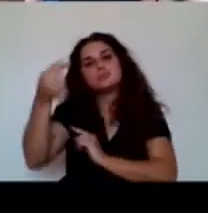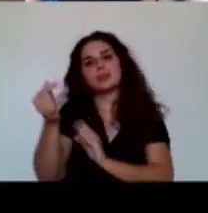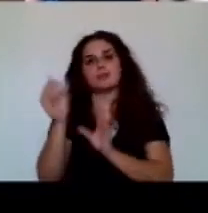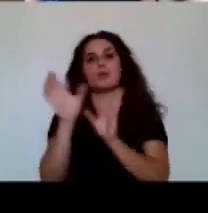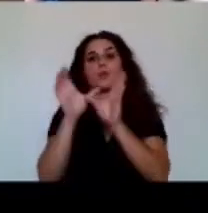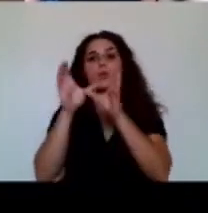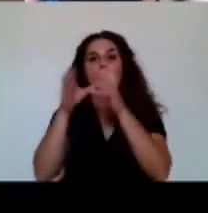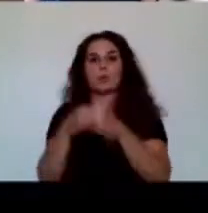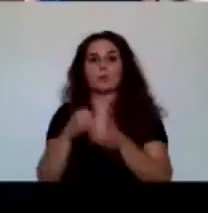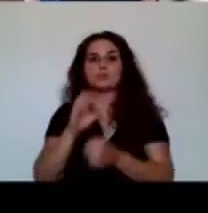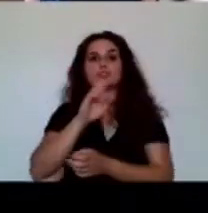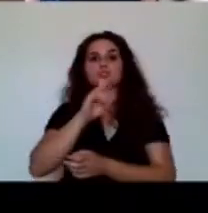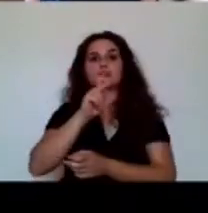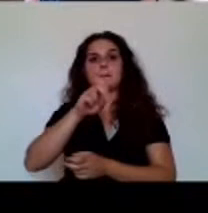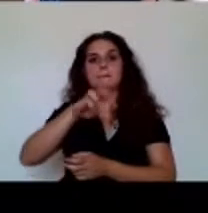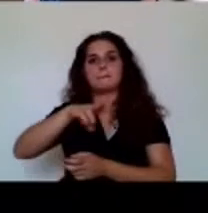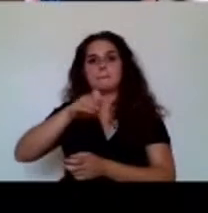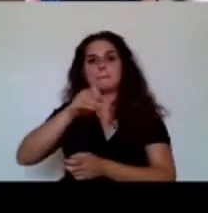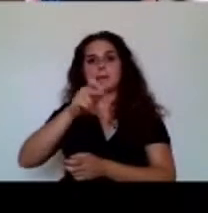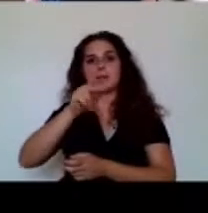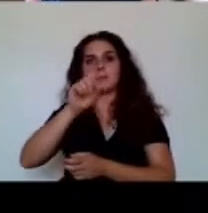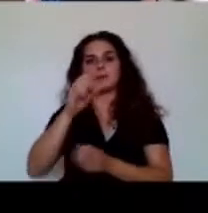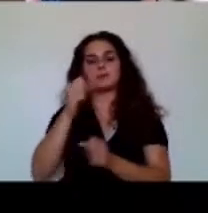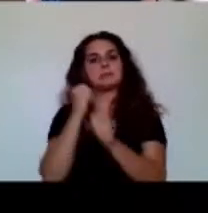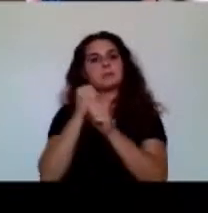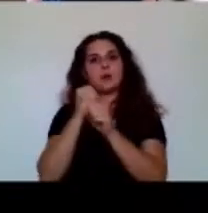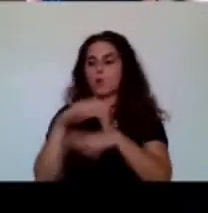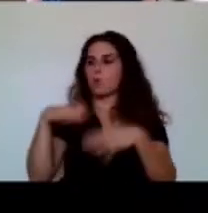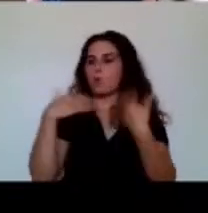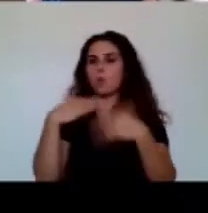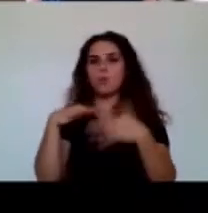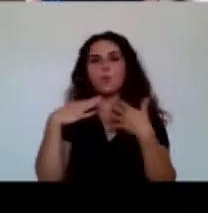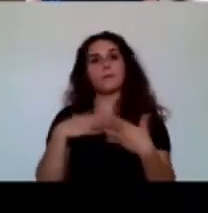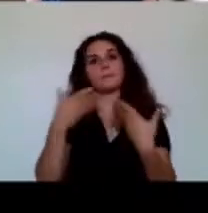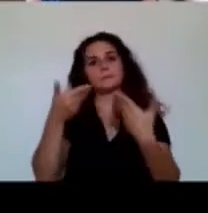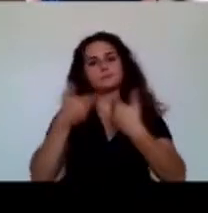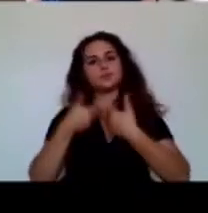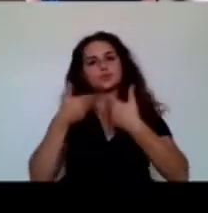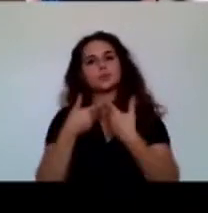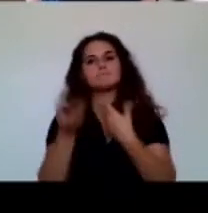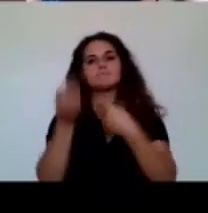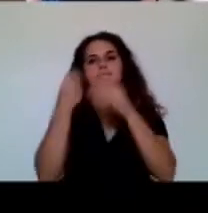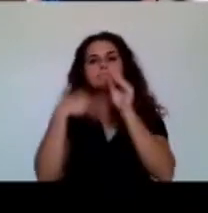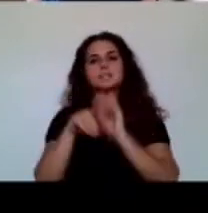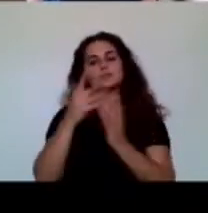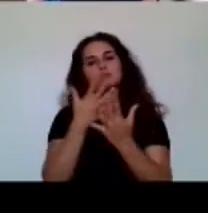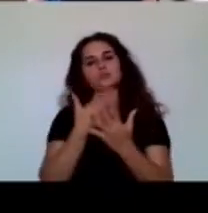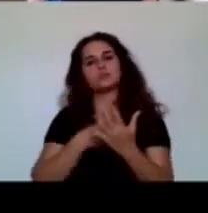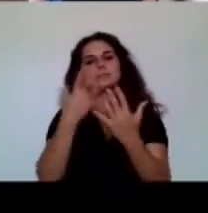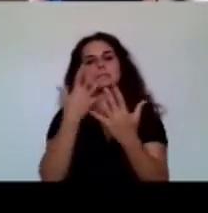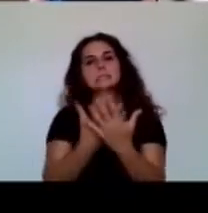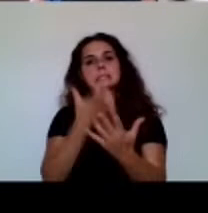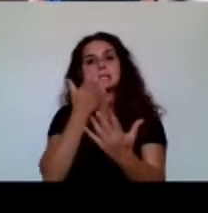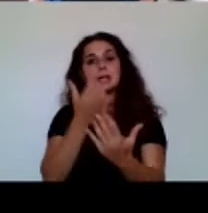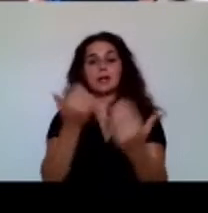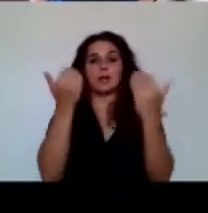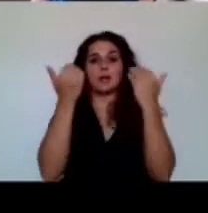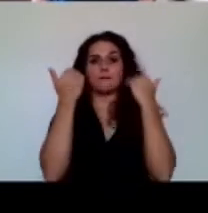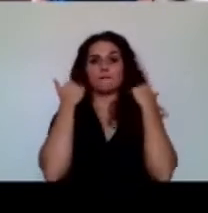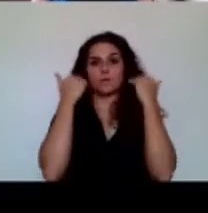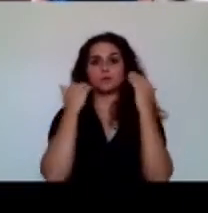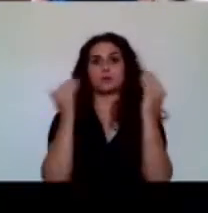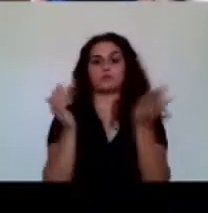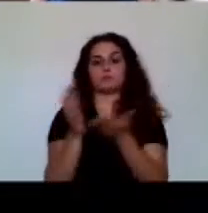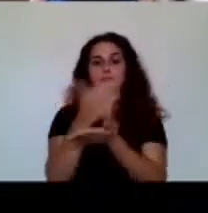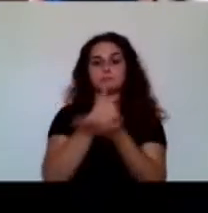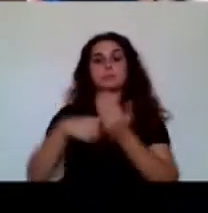the Champalamo who worked very hard to help me put this together. And I want to highlight that the data and experiments that we showed you today